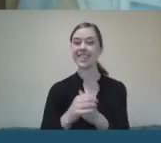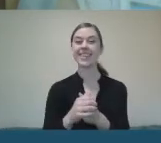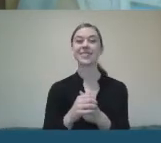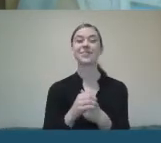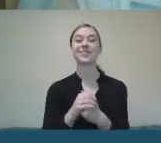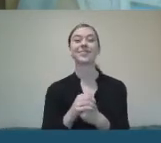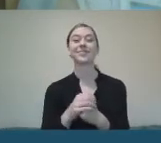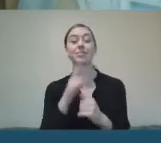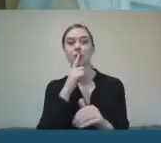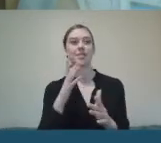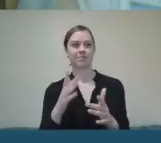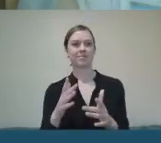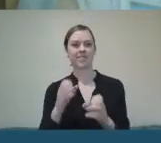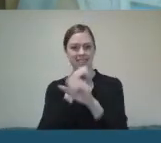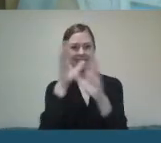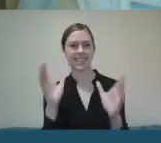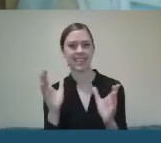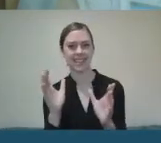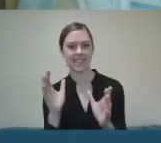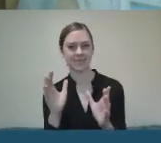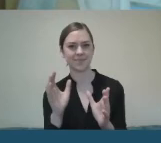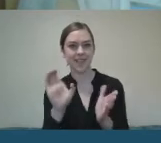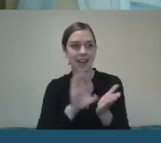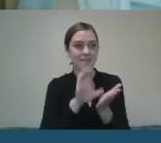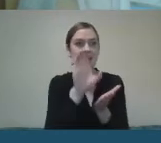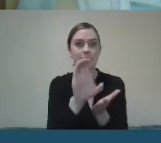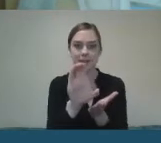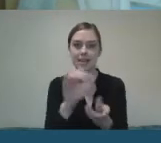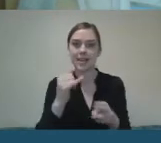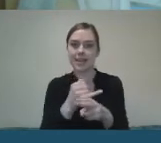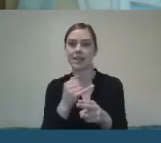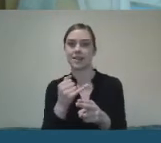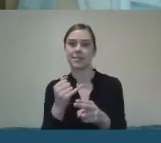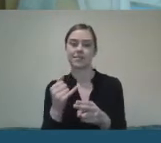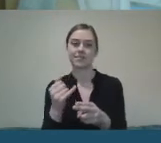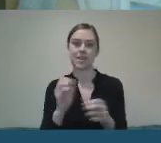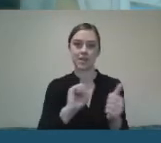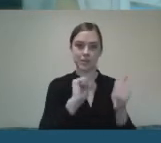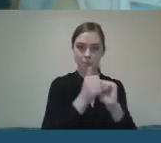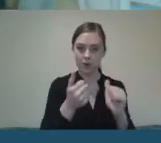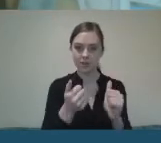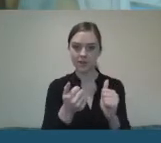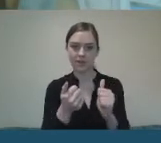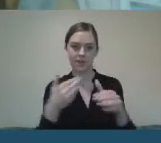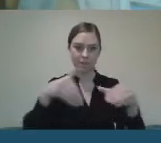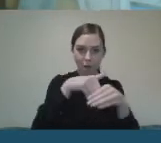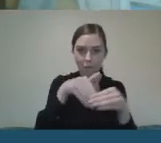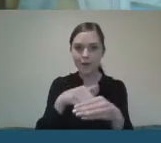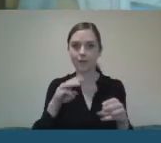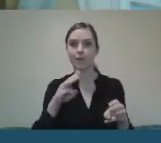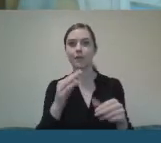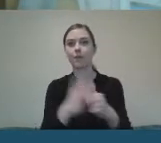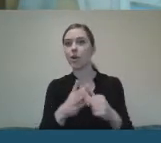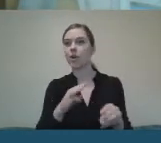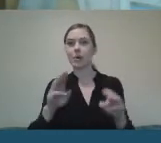there's no doubt about it. You know, the investment into the space of sports participation for people with a disability on the high performance end